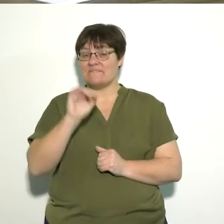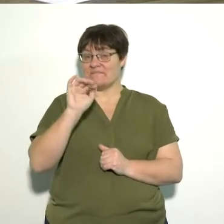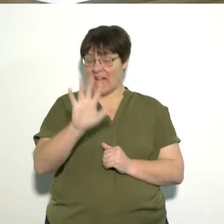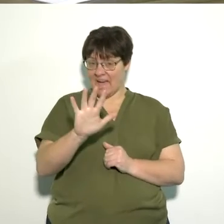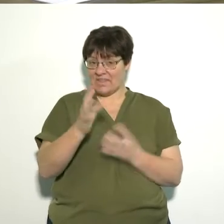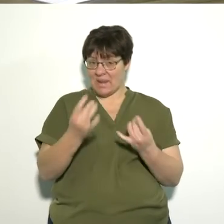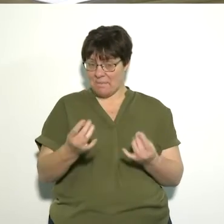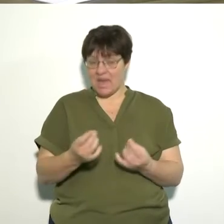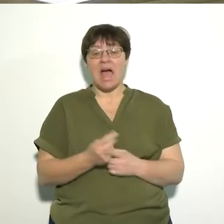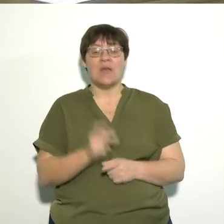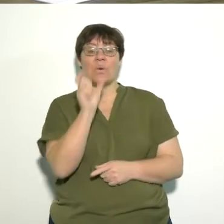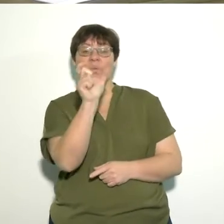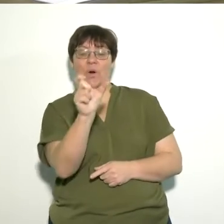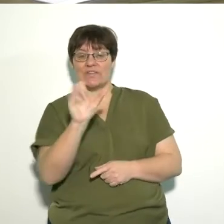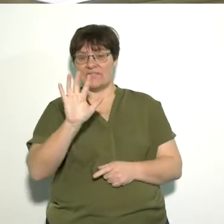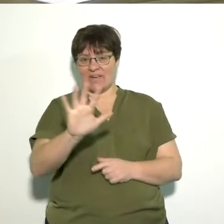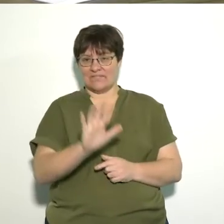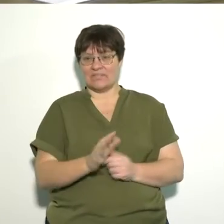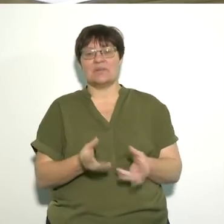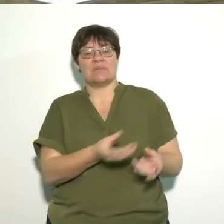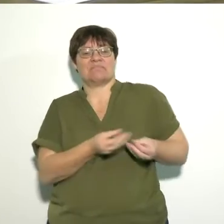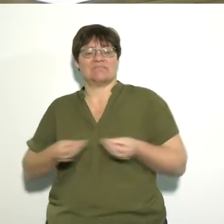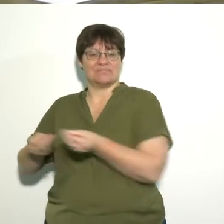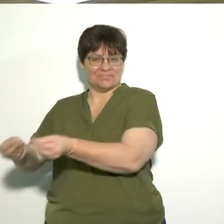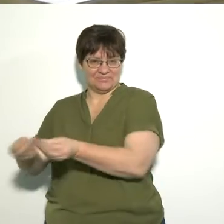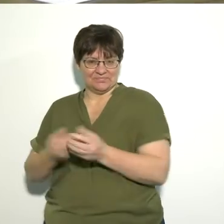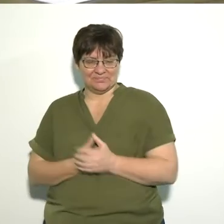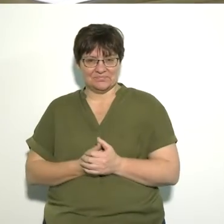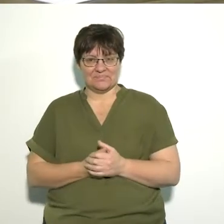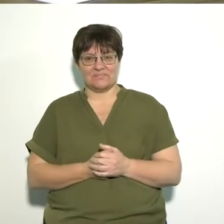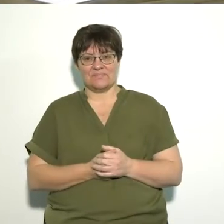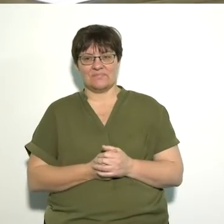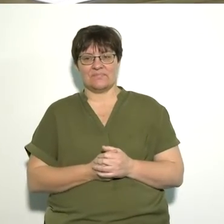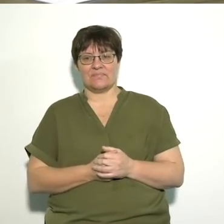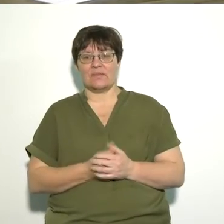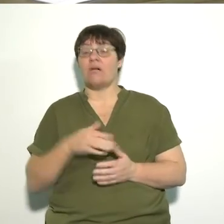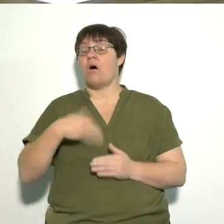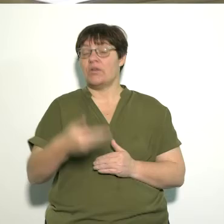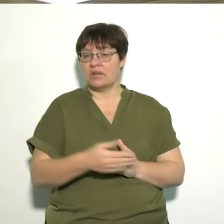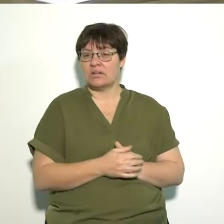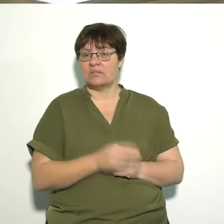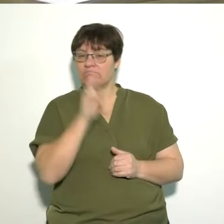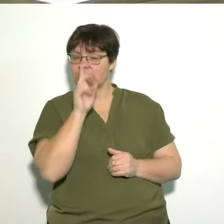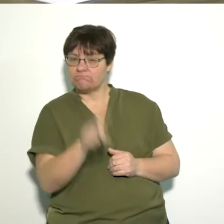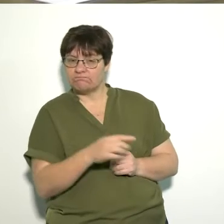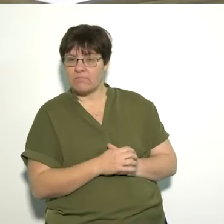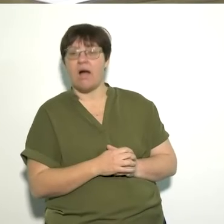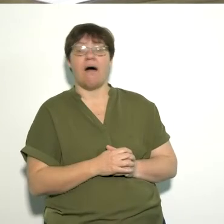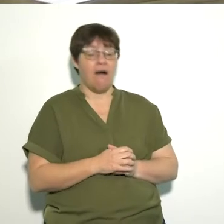numeral 5, and that's the word 5. So that child gets to keep that pair. If we go on and we